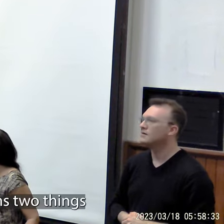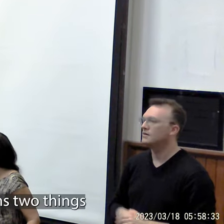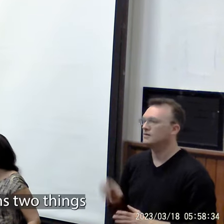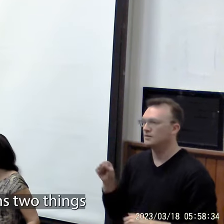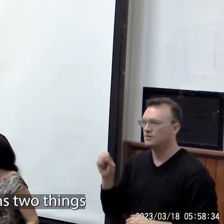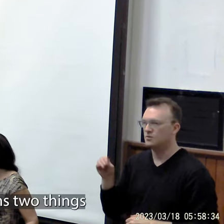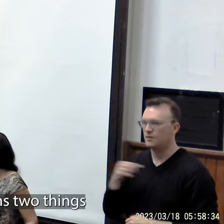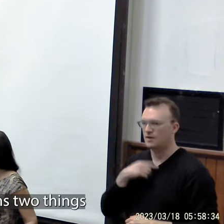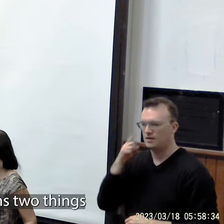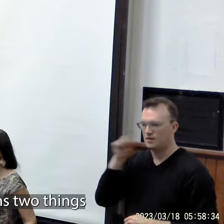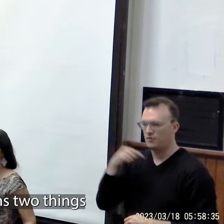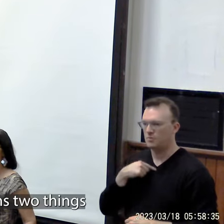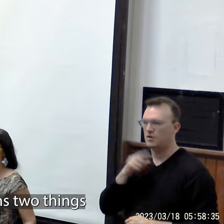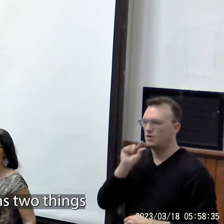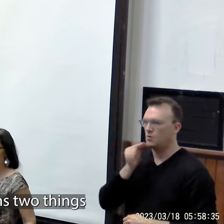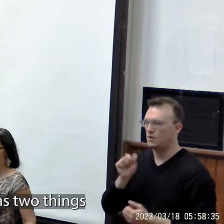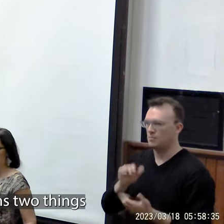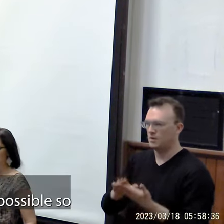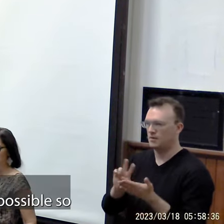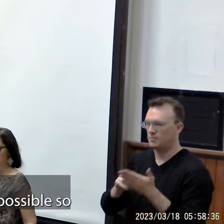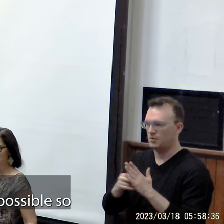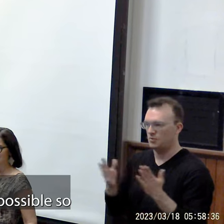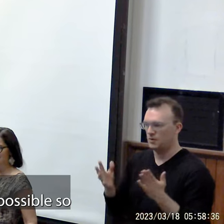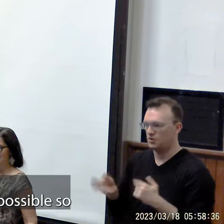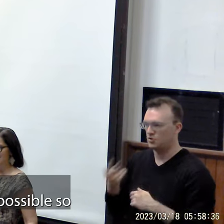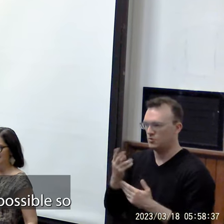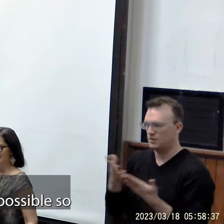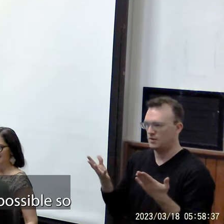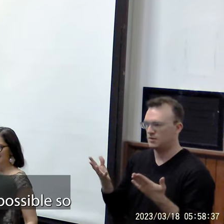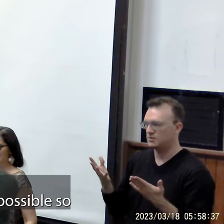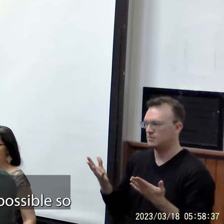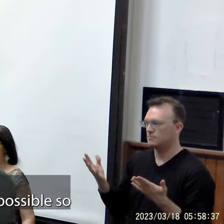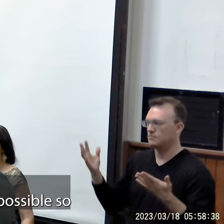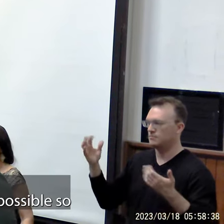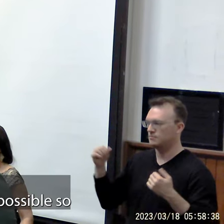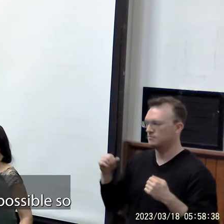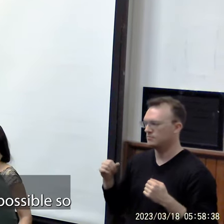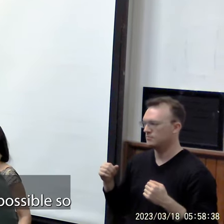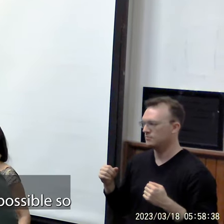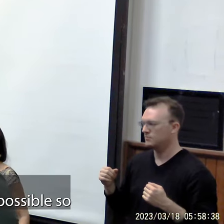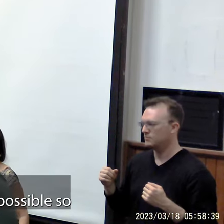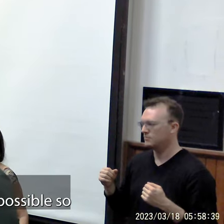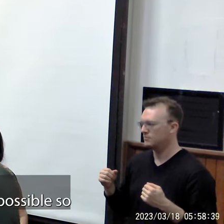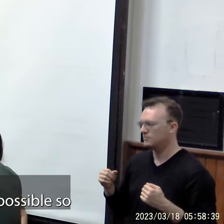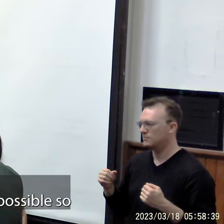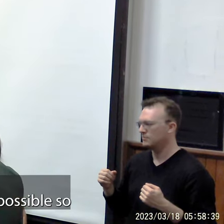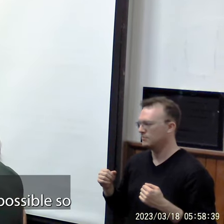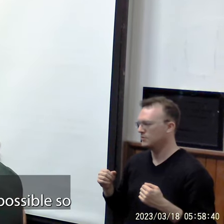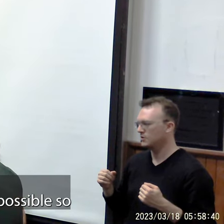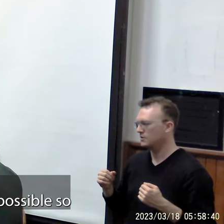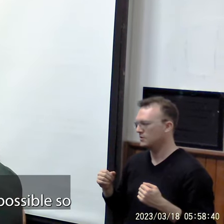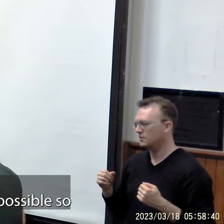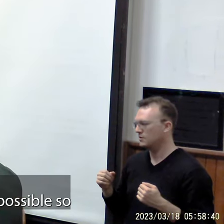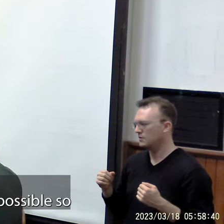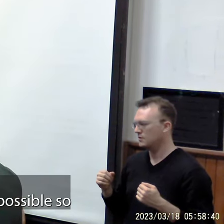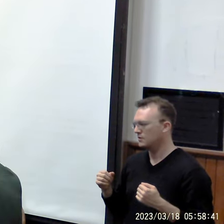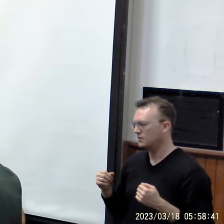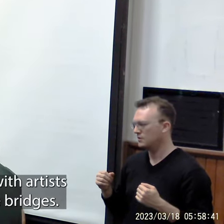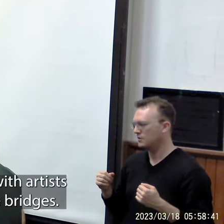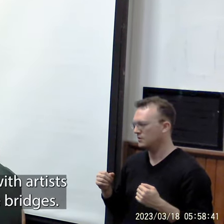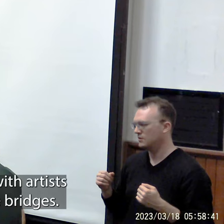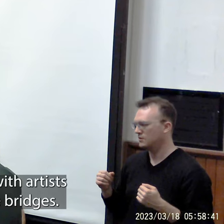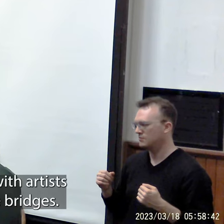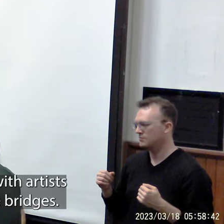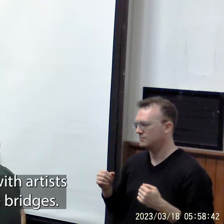I think for me, queer methods means two things. One is collaboration and working in queer community when possible. So a lot of my